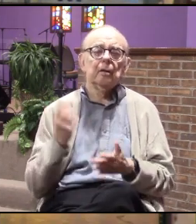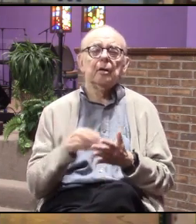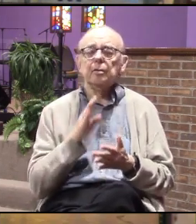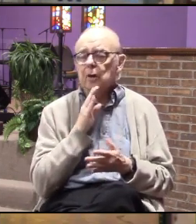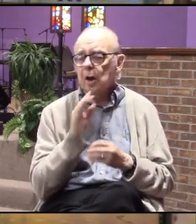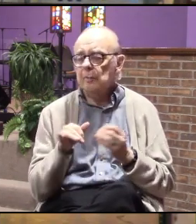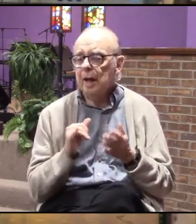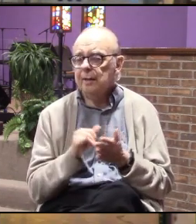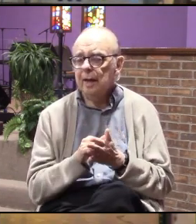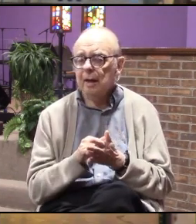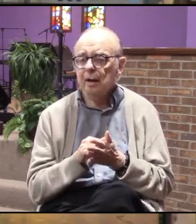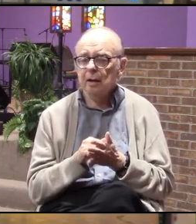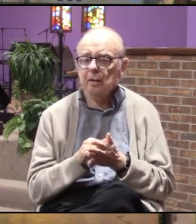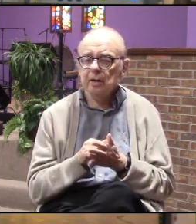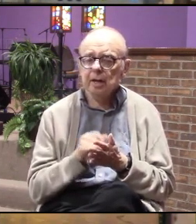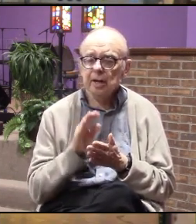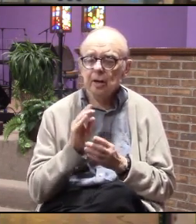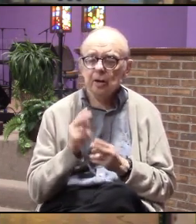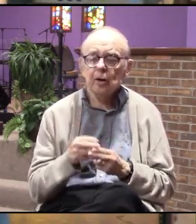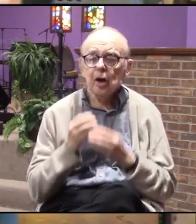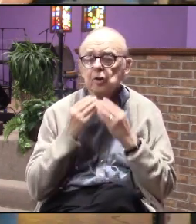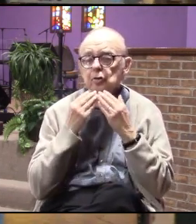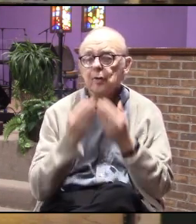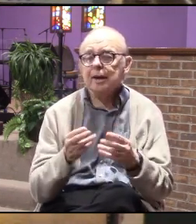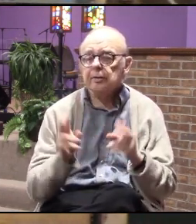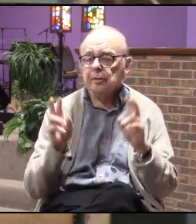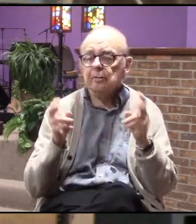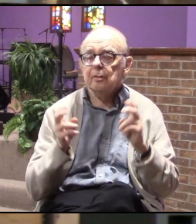want to talk about is gratitude.